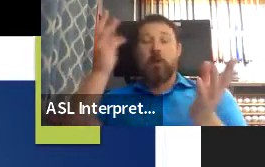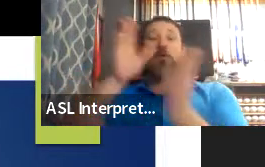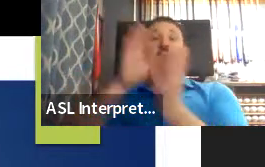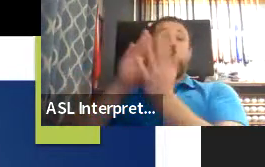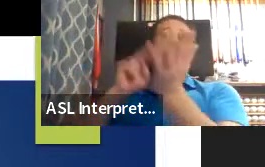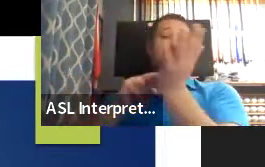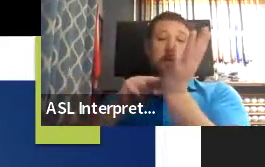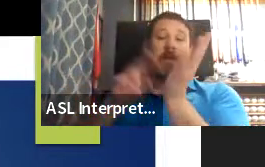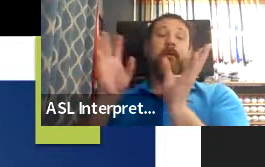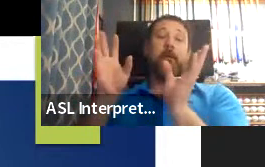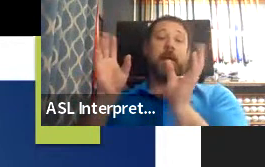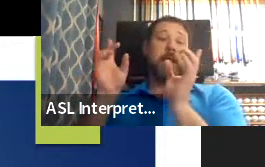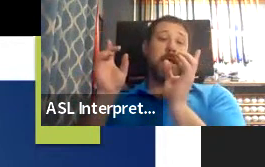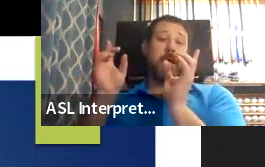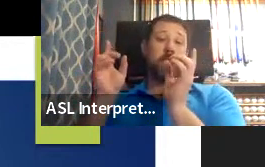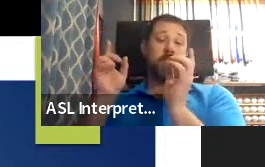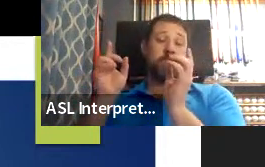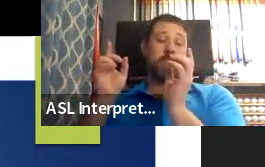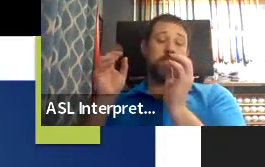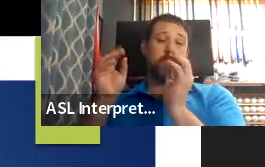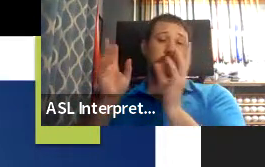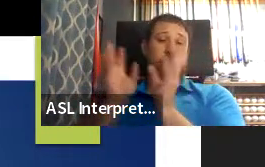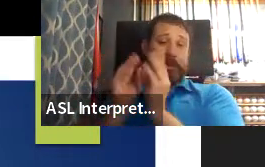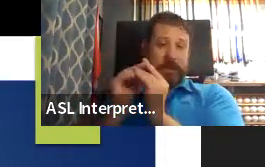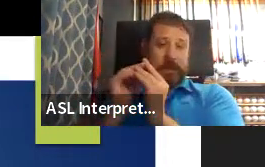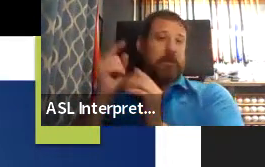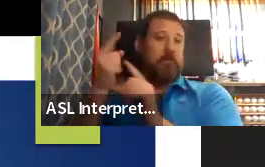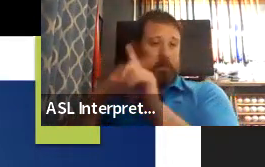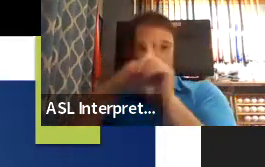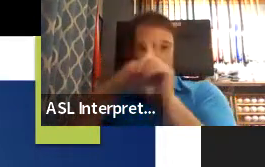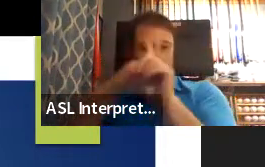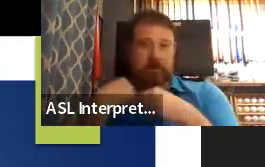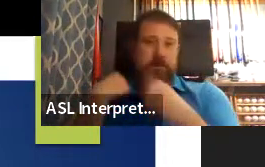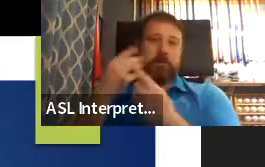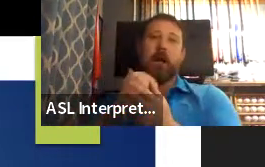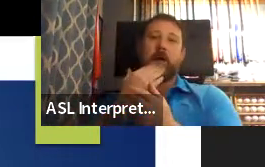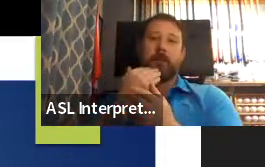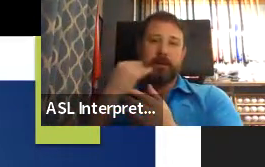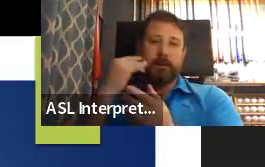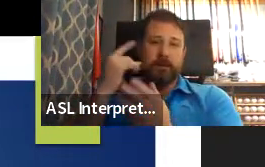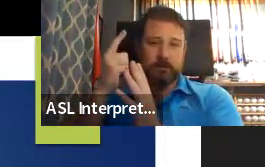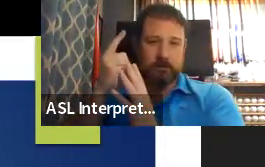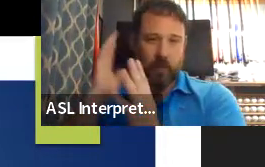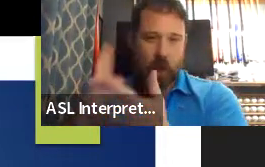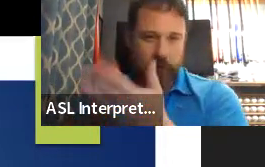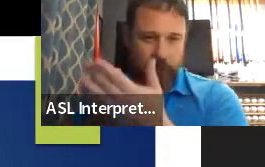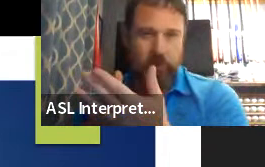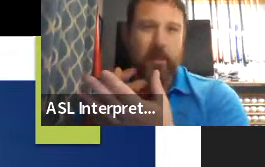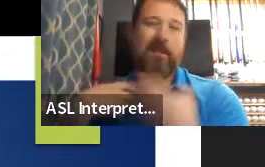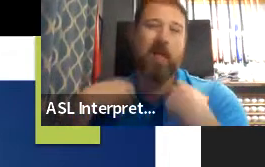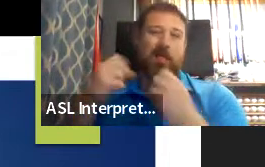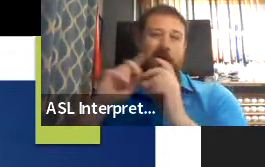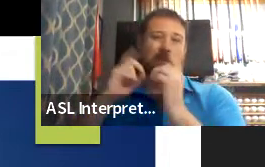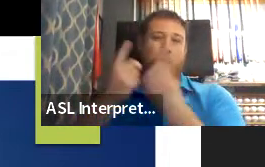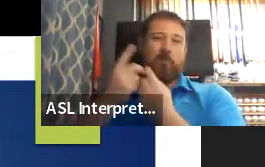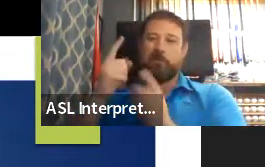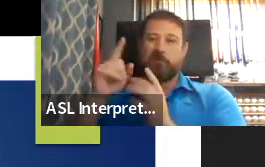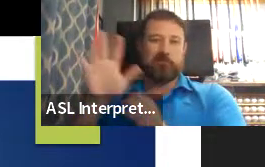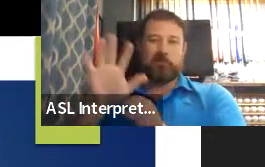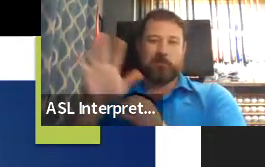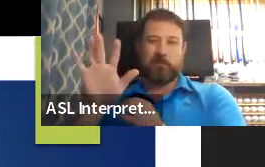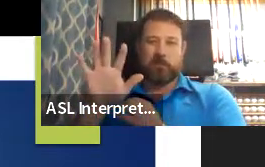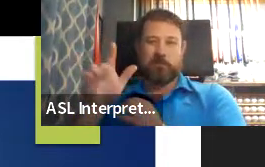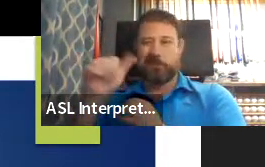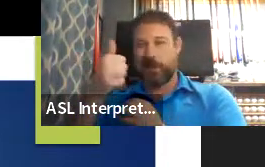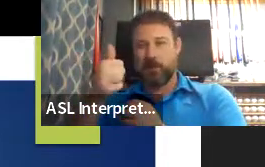been meeting monthly since 2007 during the diabetes lawsuit. Brenda Yamashita at the health department started that. About 10 to 20 of